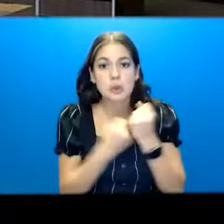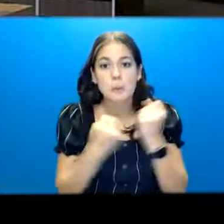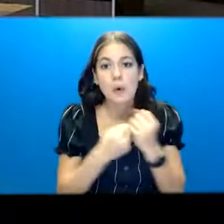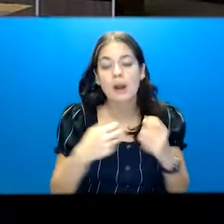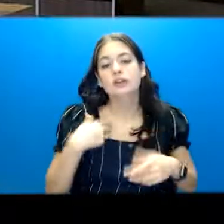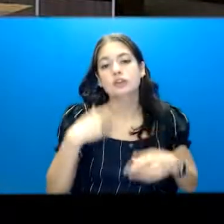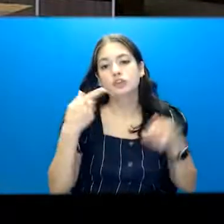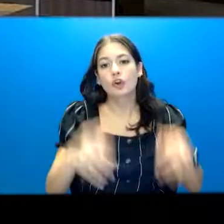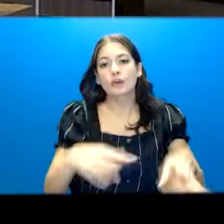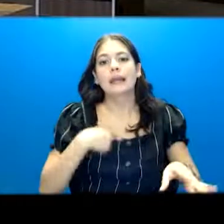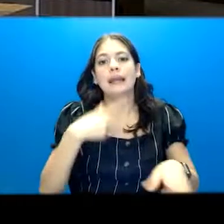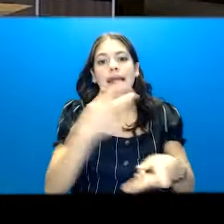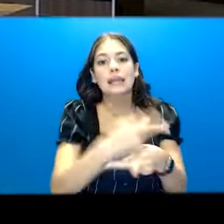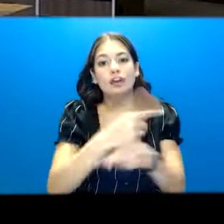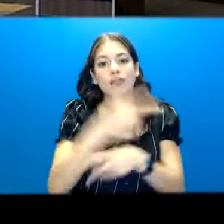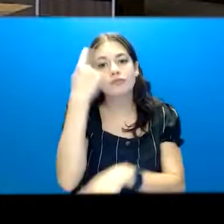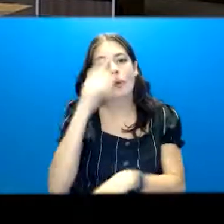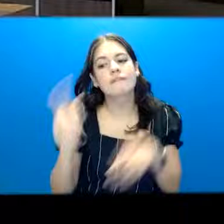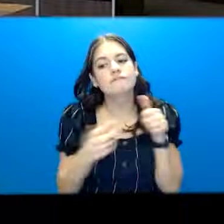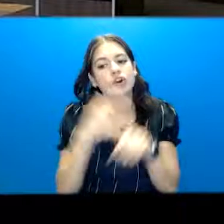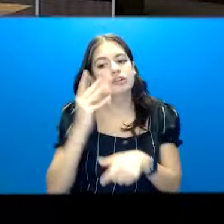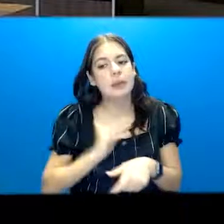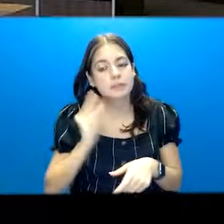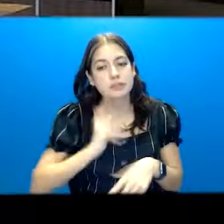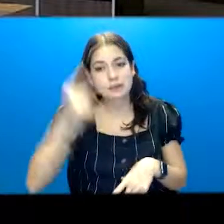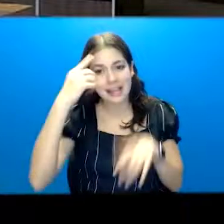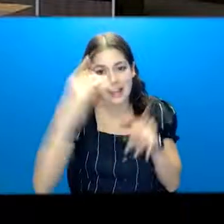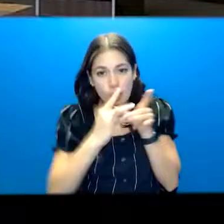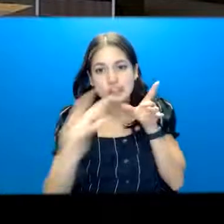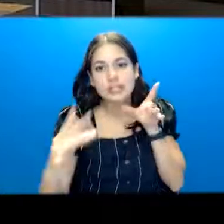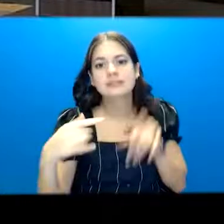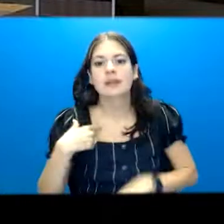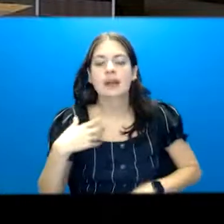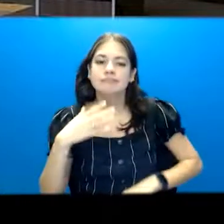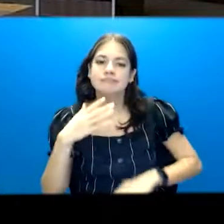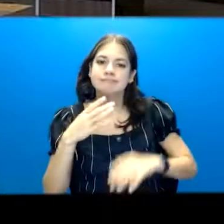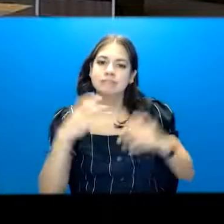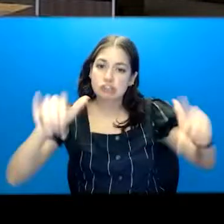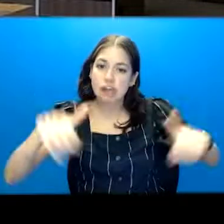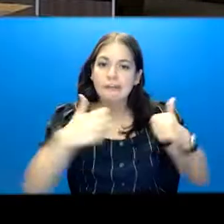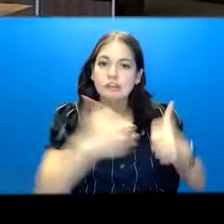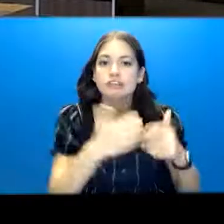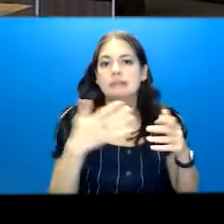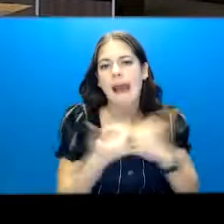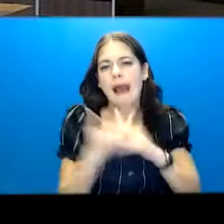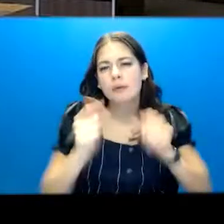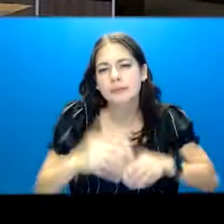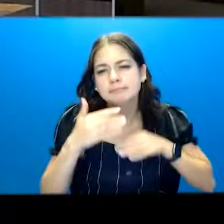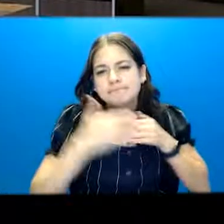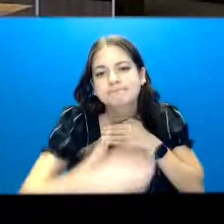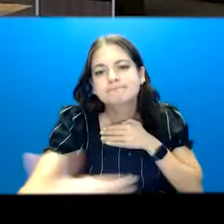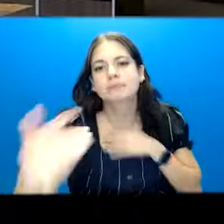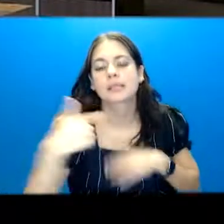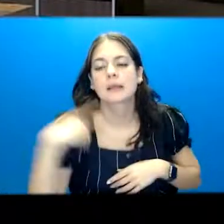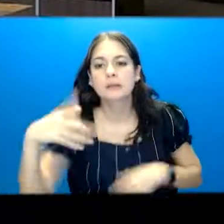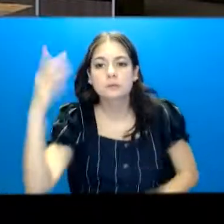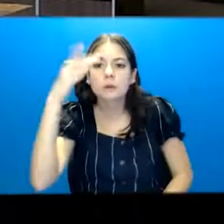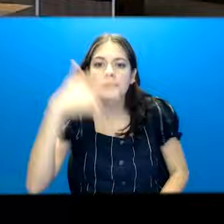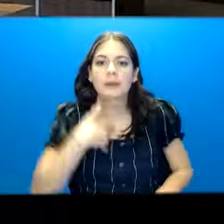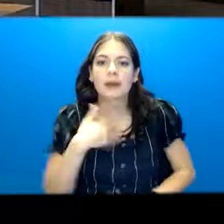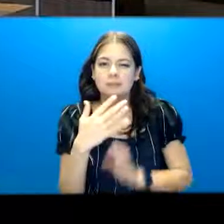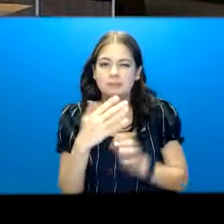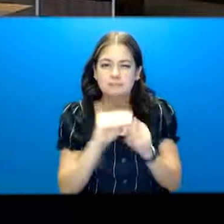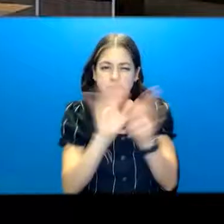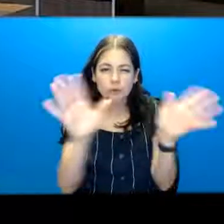Care for First Episode Psychosis, Challenges and Strategies to Move Forward. This talk will provide an overview on the impact